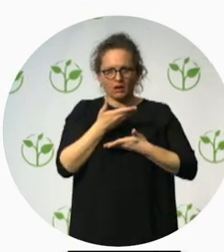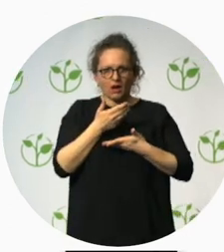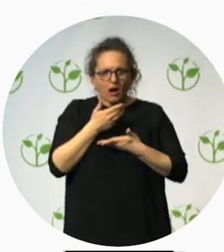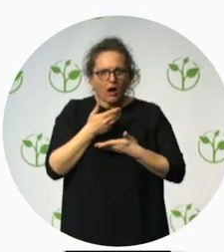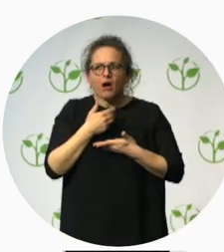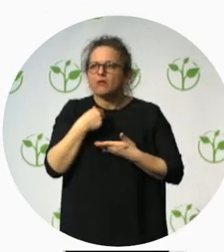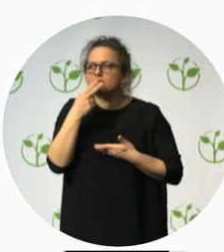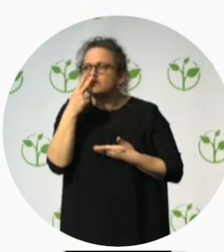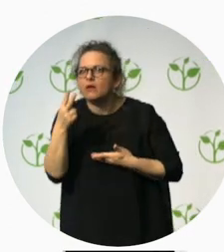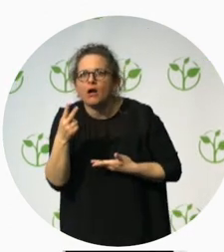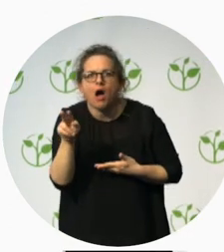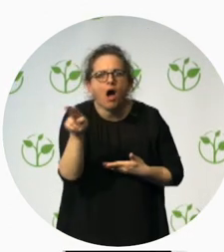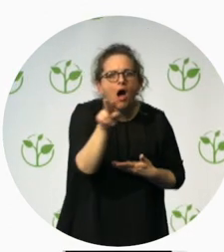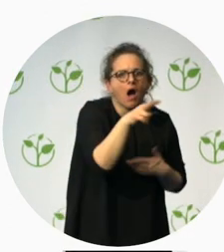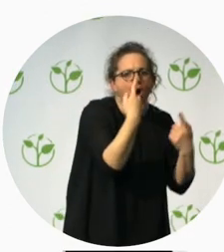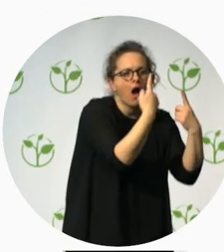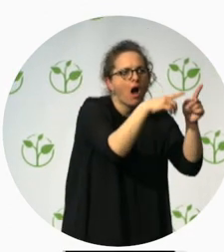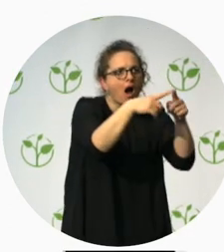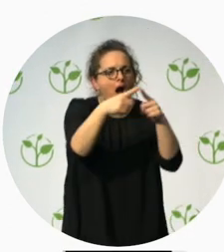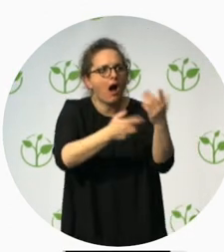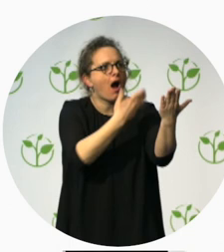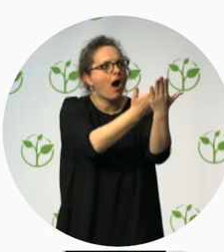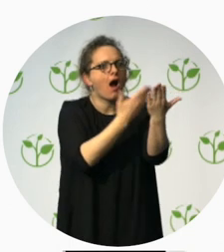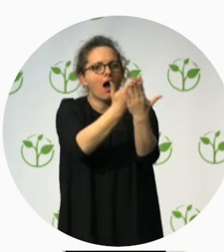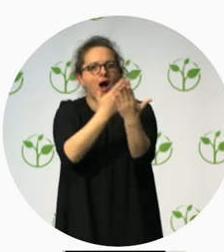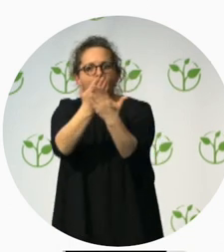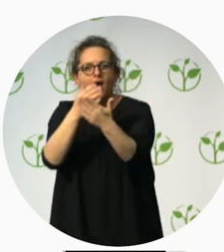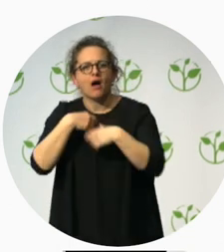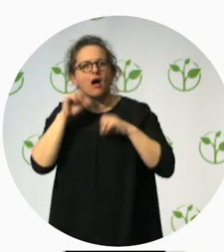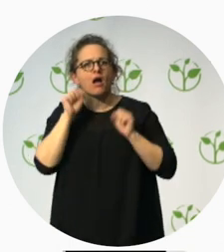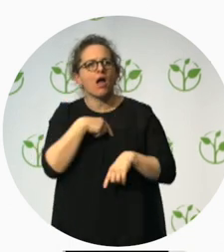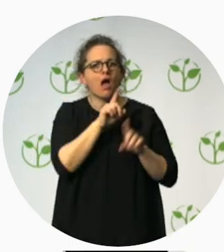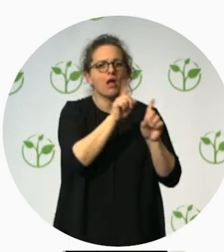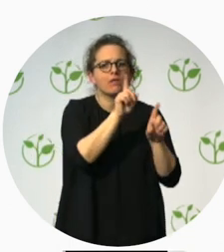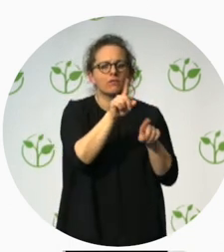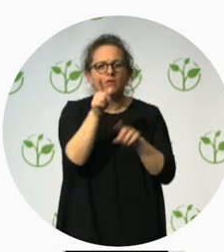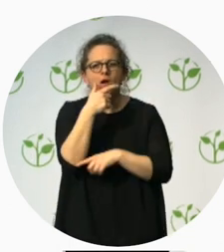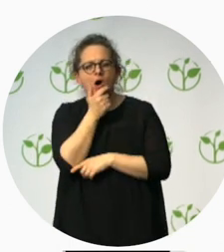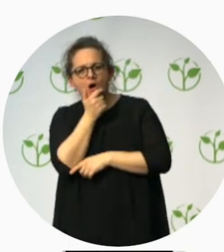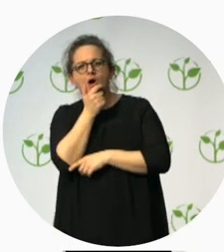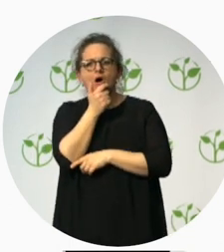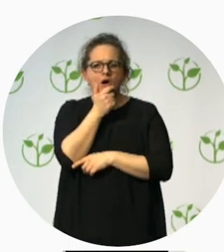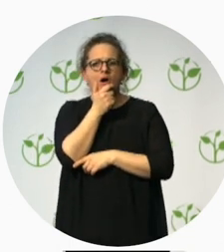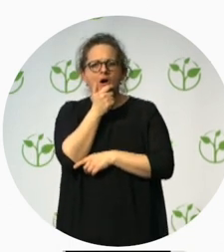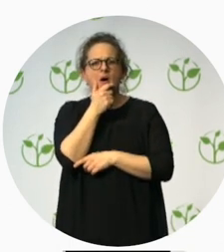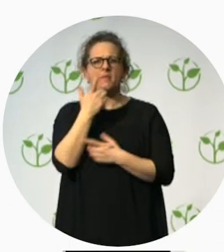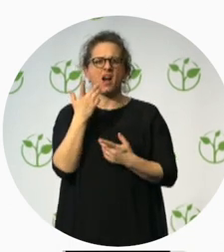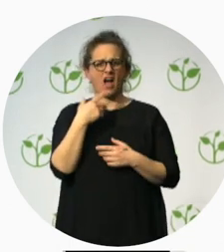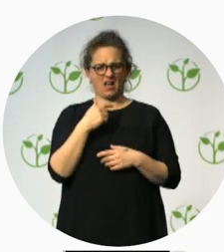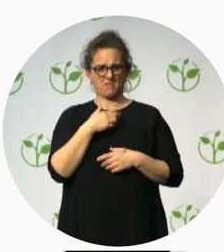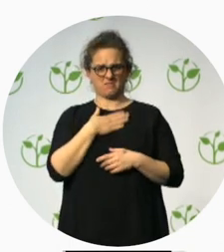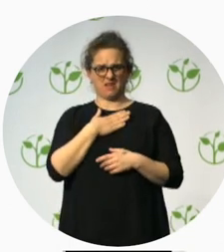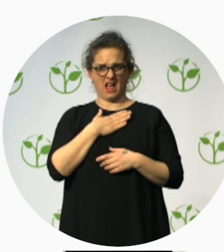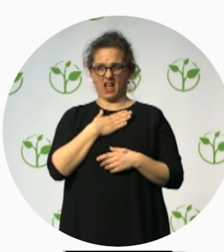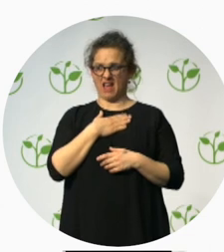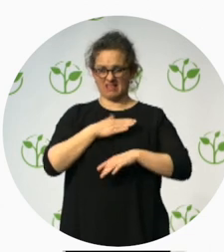more than simply sharing a moment on stage. We're actually